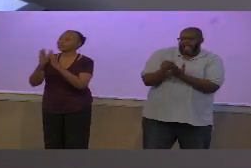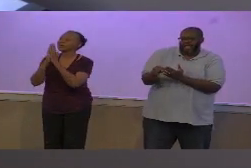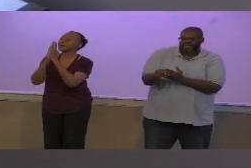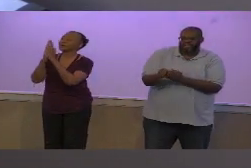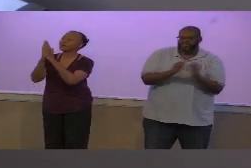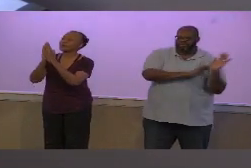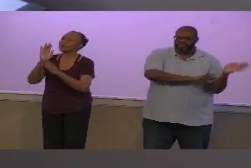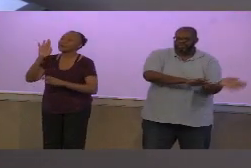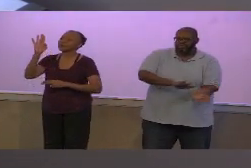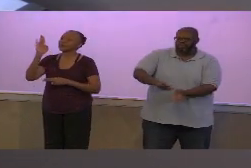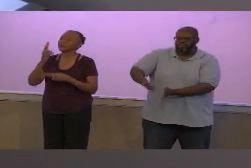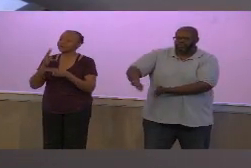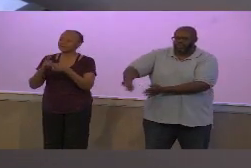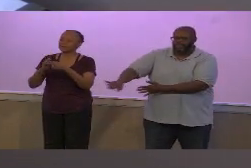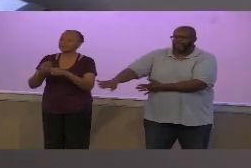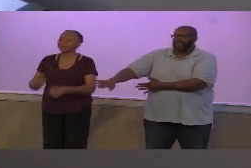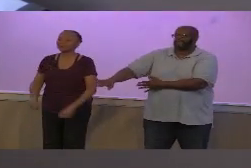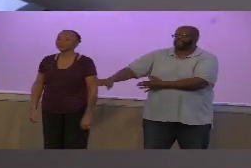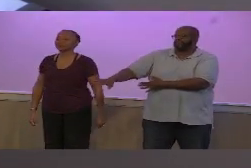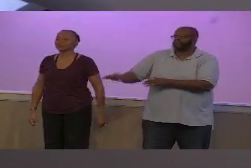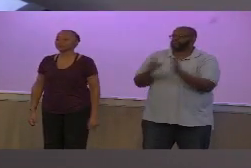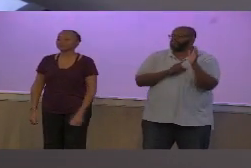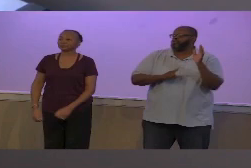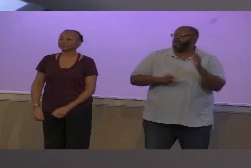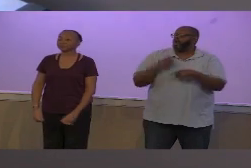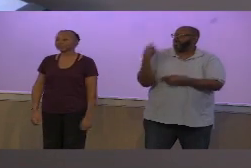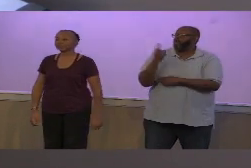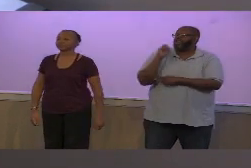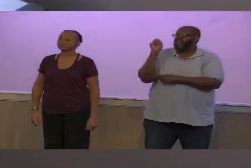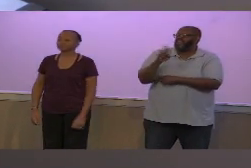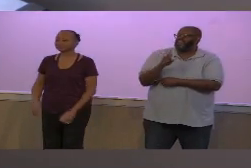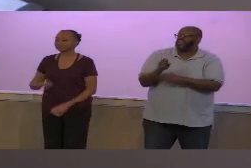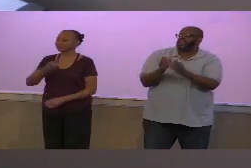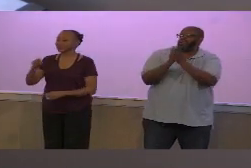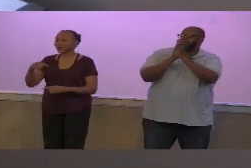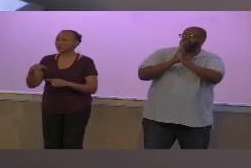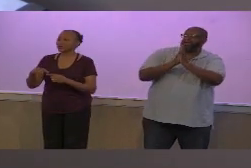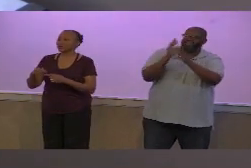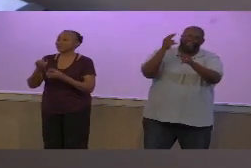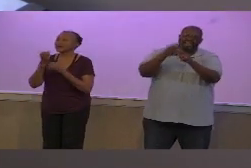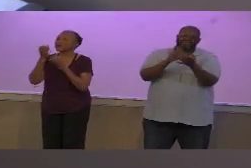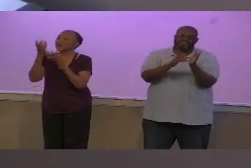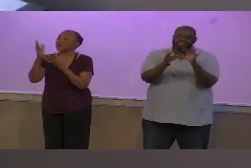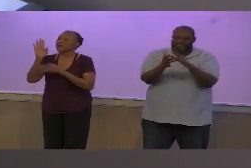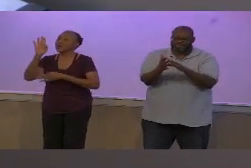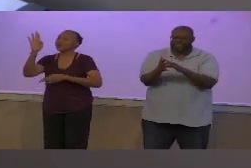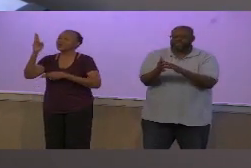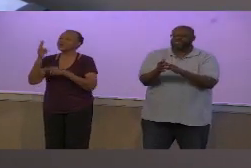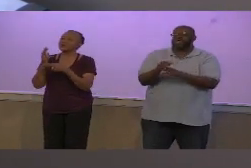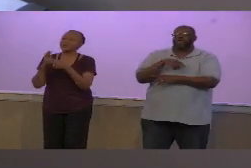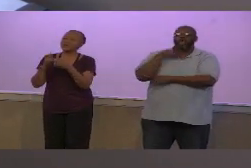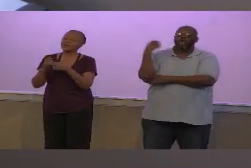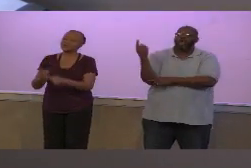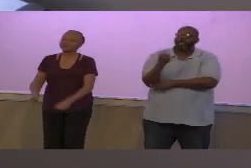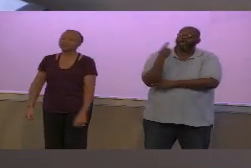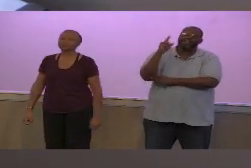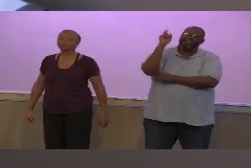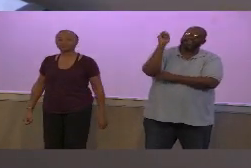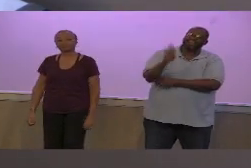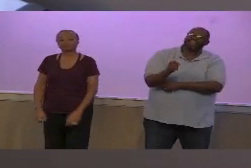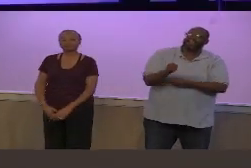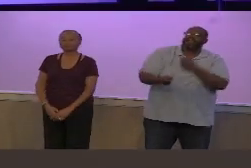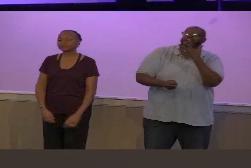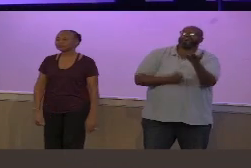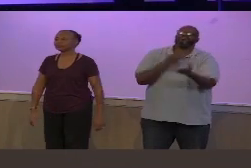moved. Yeah. All you gotta do is open your mouth and call on the name of Jesus. All you gotta do is open up